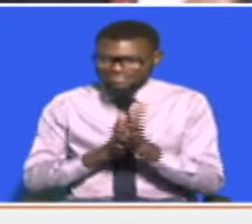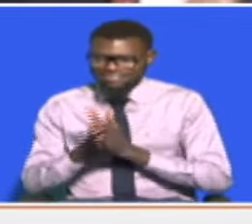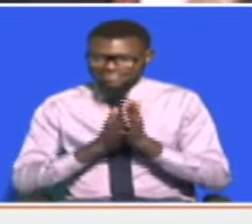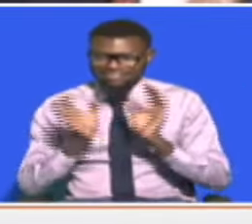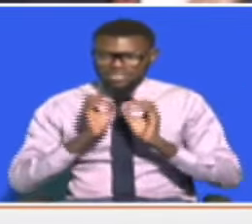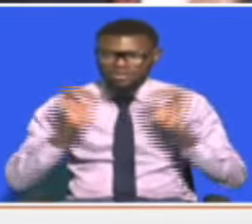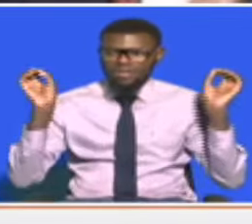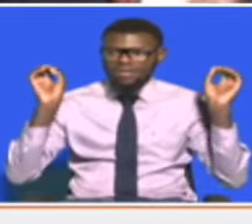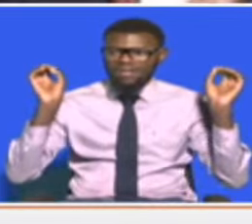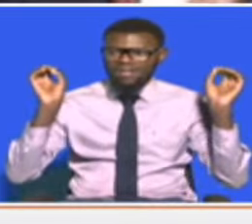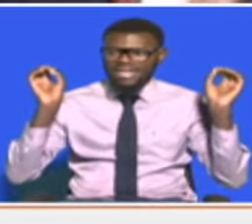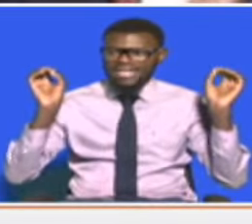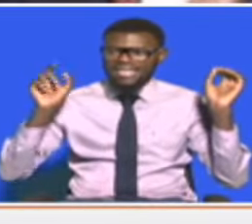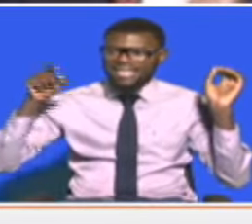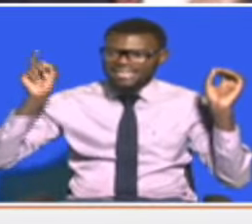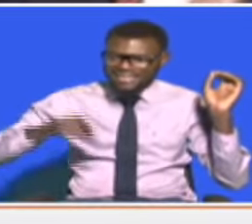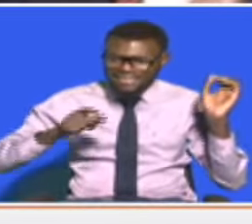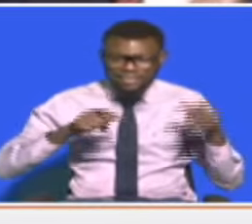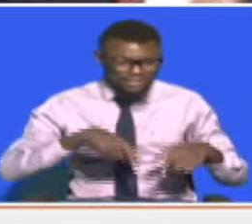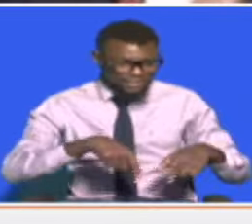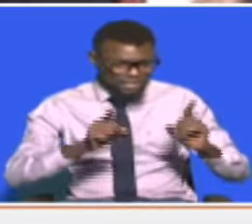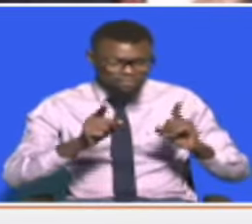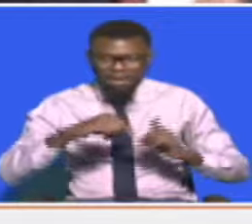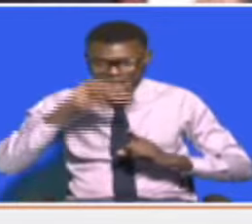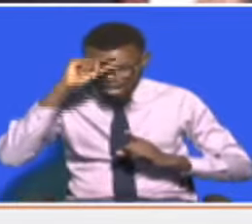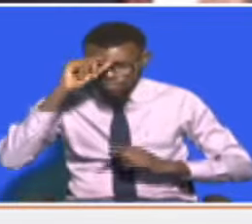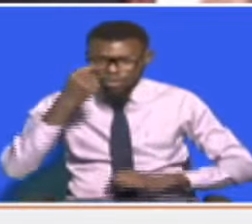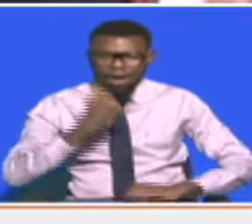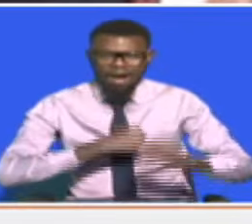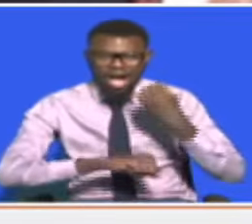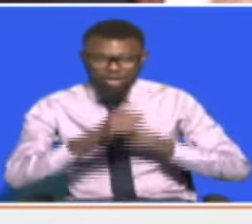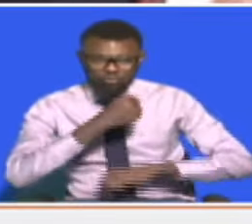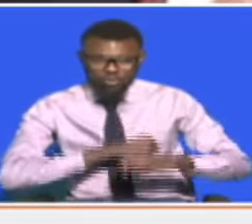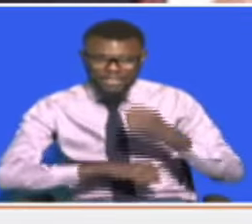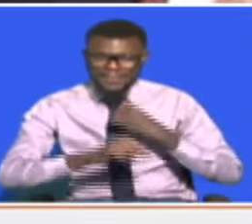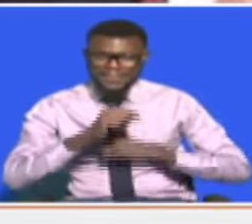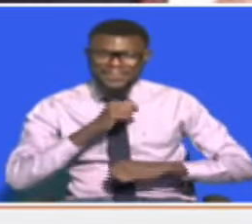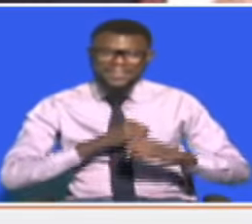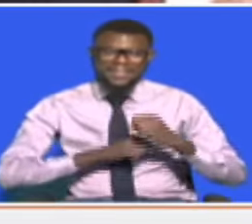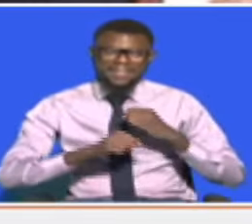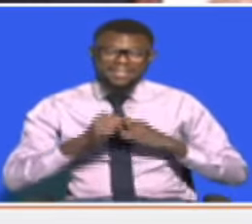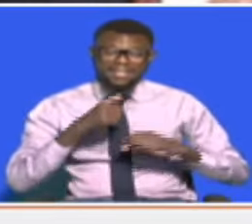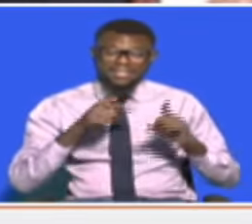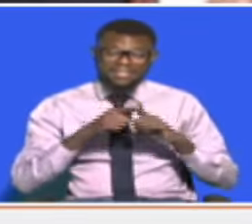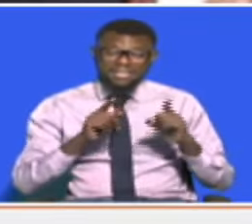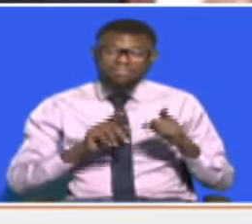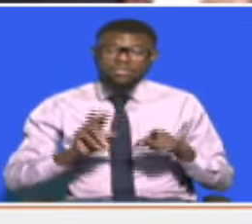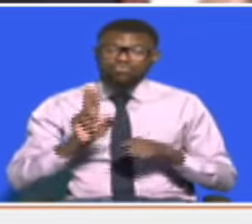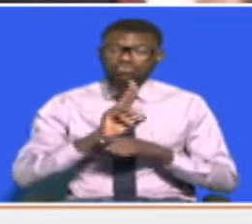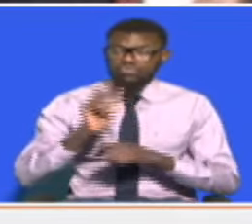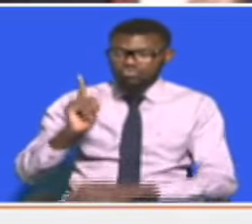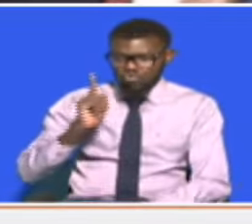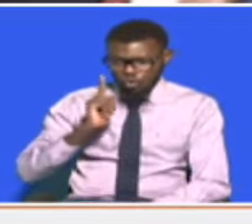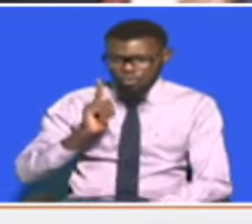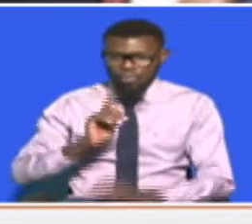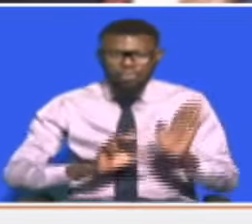quite apparent and within your means to do or to initiate within the premise of our laws and